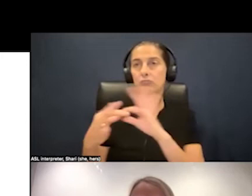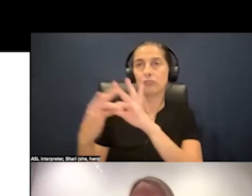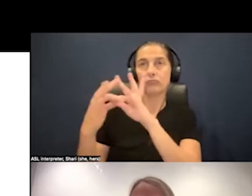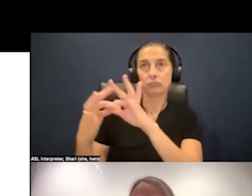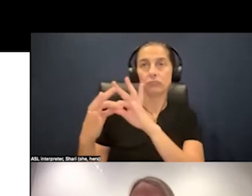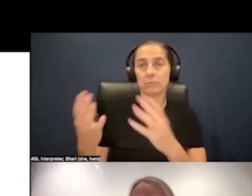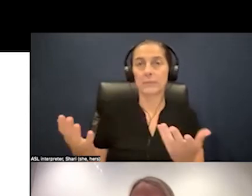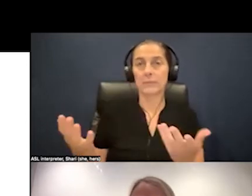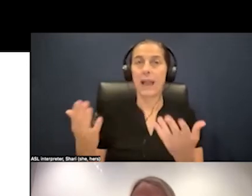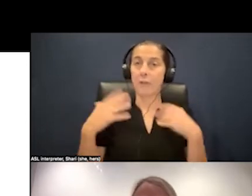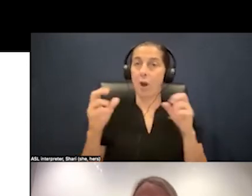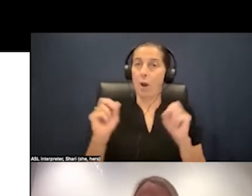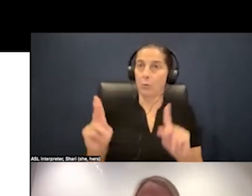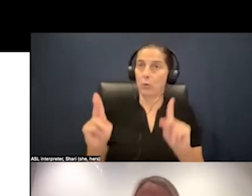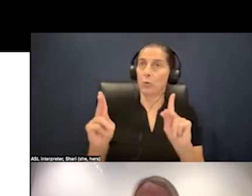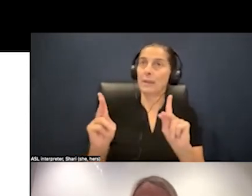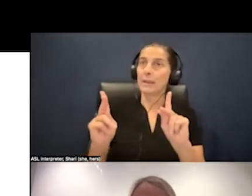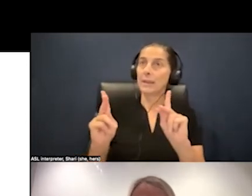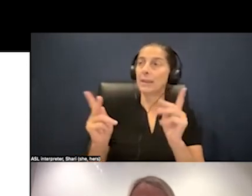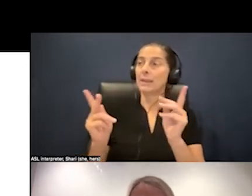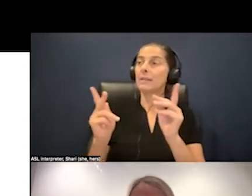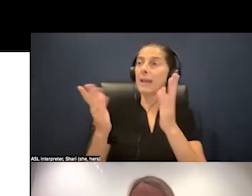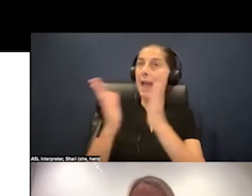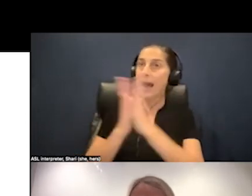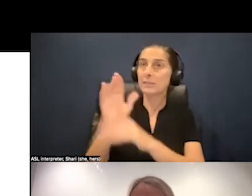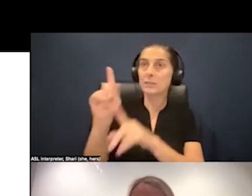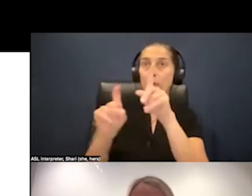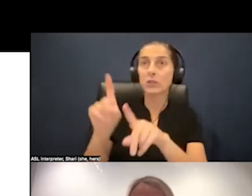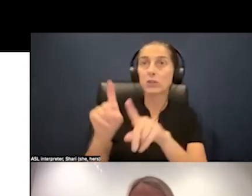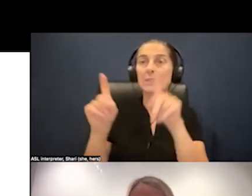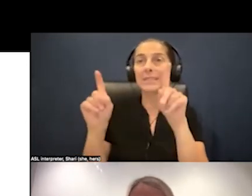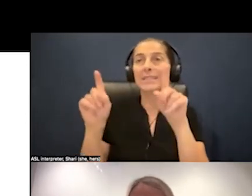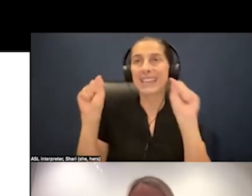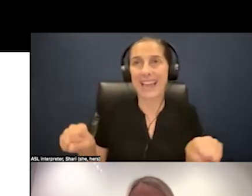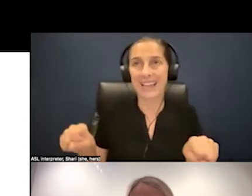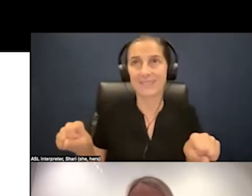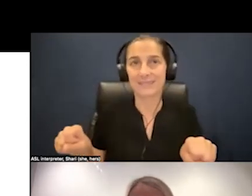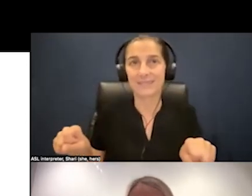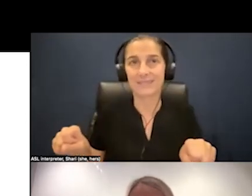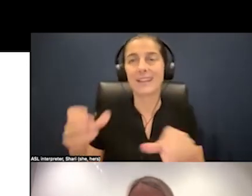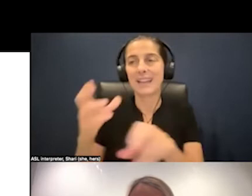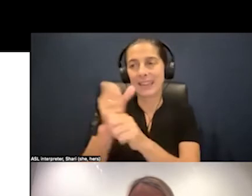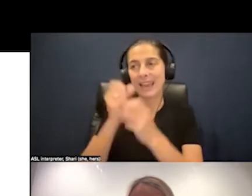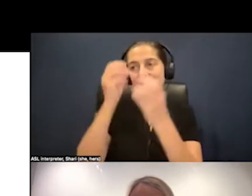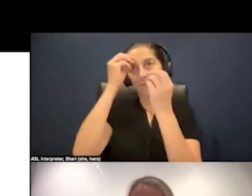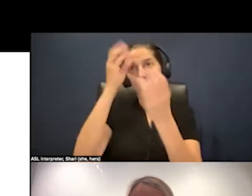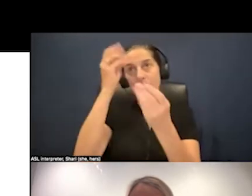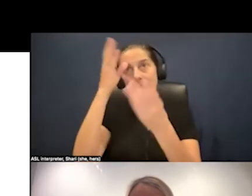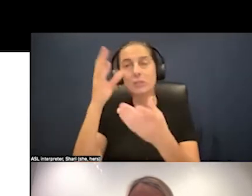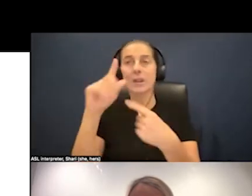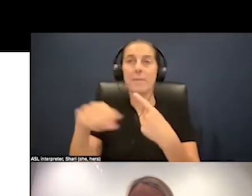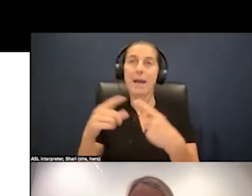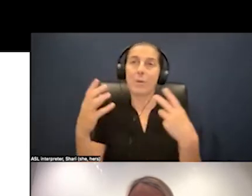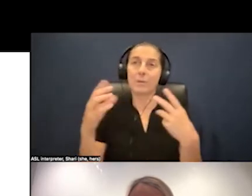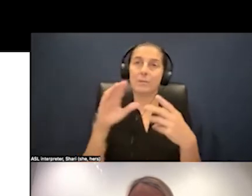ask questions when you have the question, to get the answers about your health and safety when you need those answers.